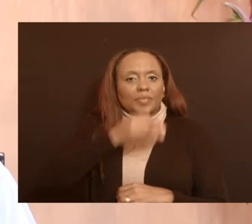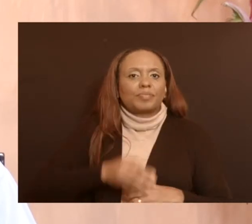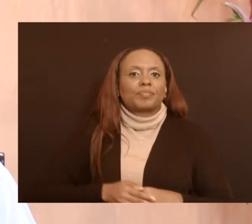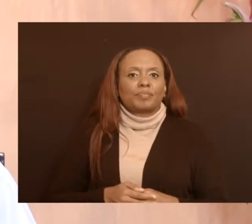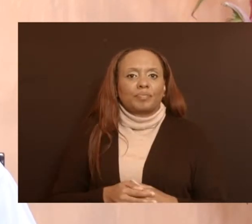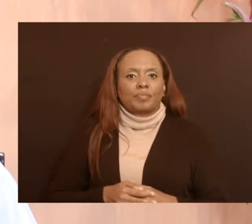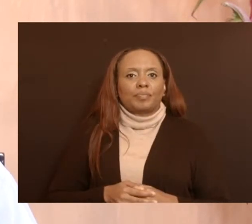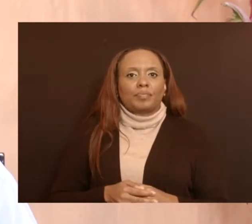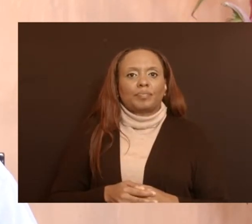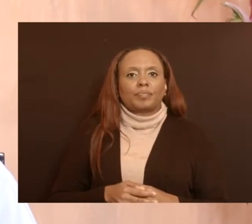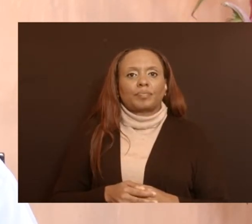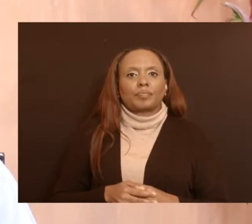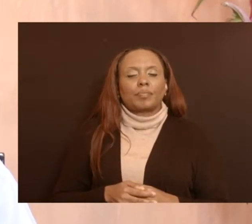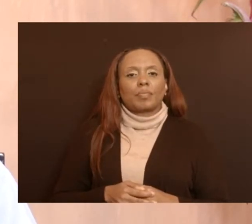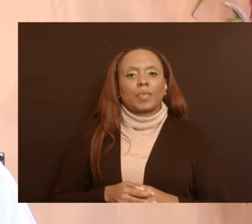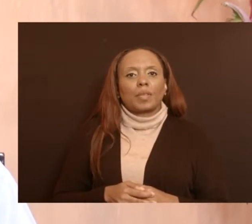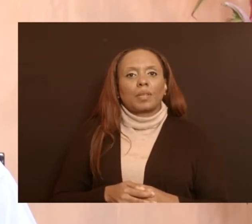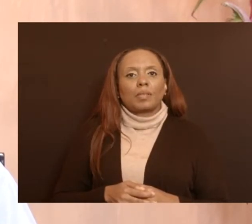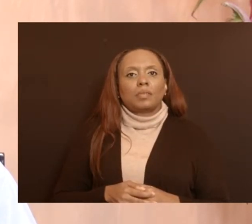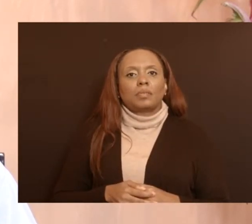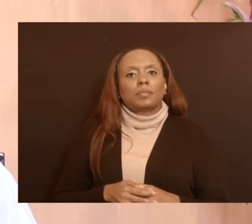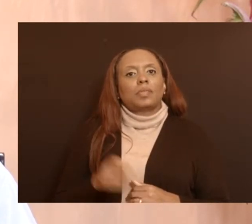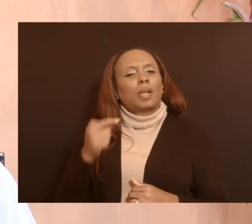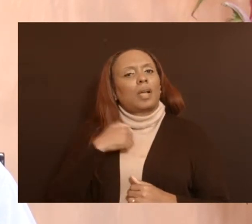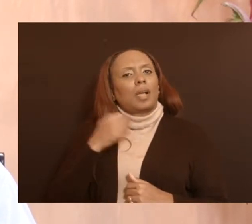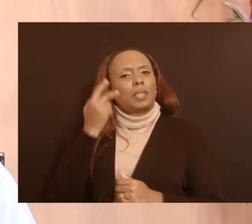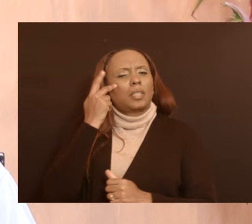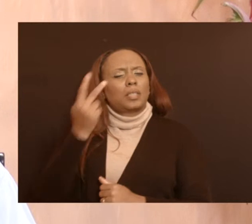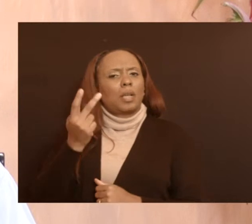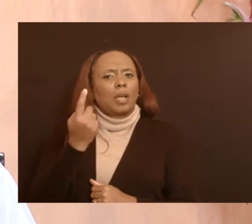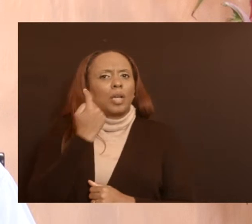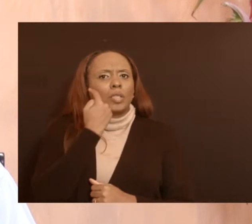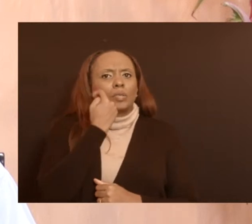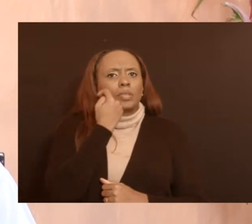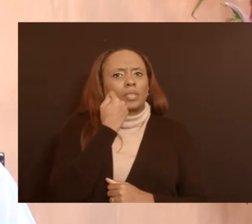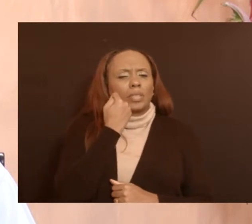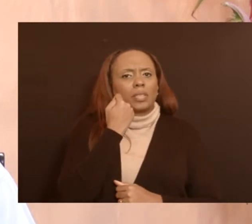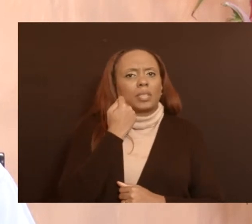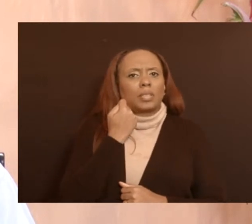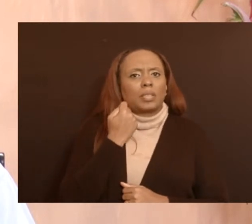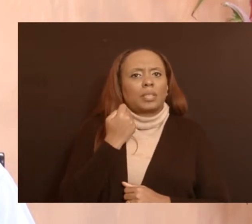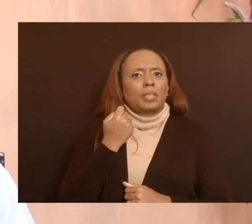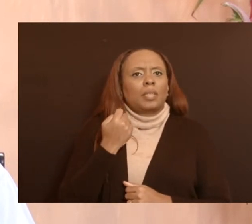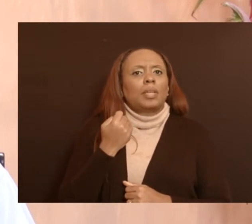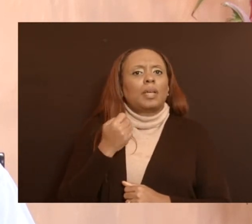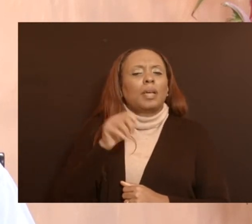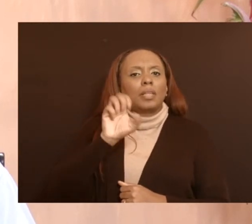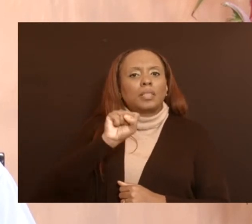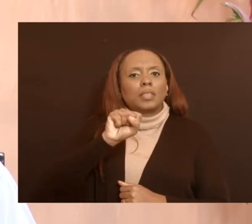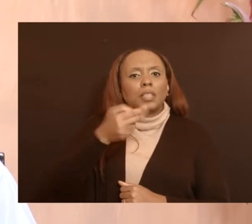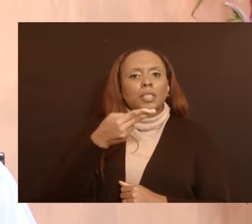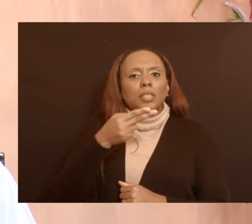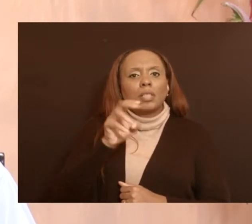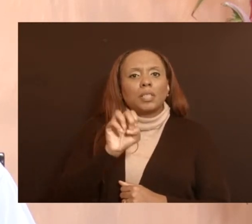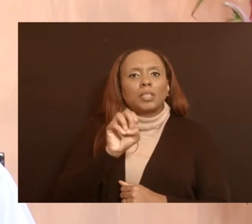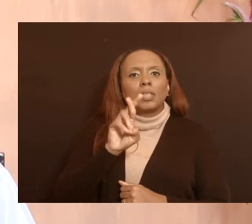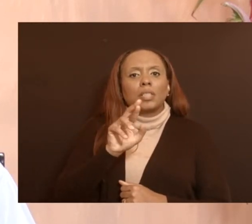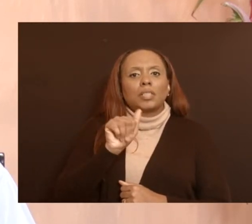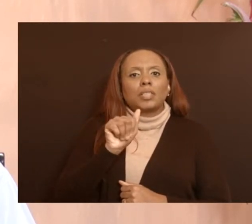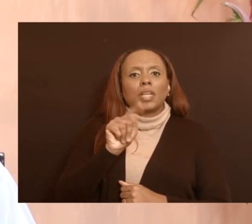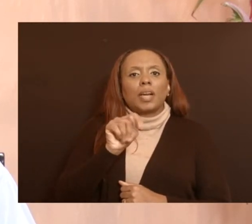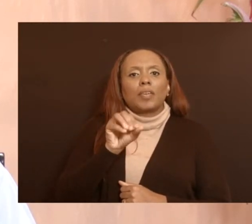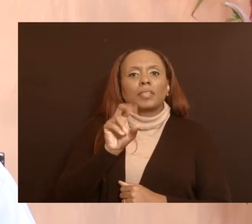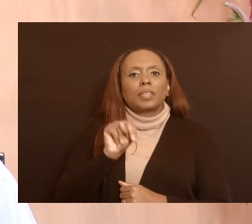And what I saw in the media in relation, for example, to the activity at Sheraton Center, the